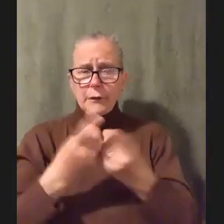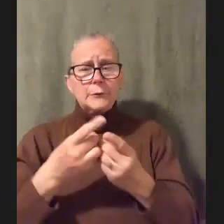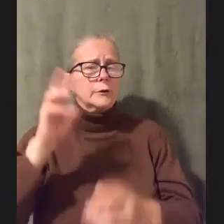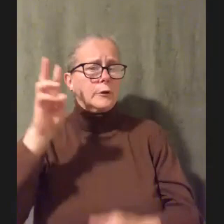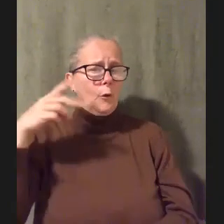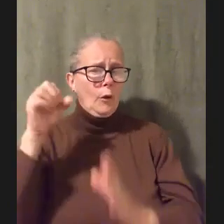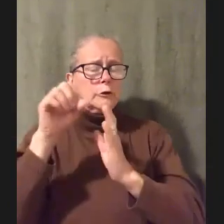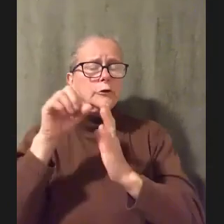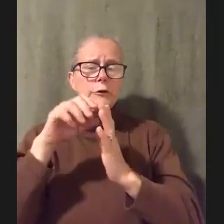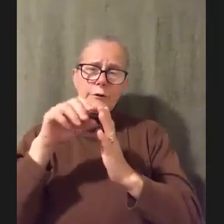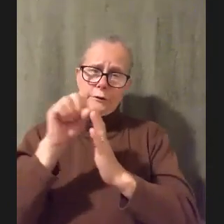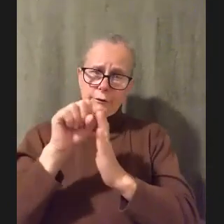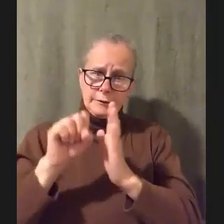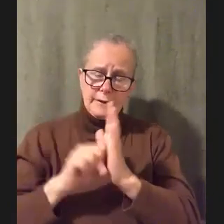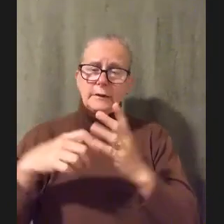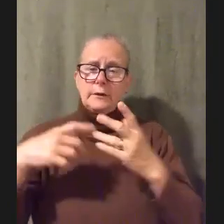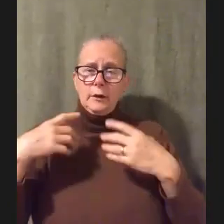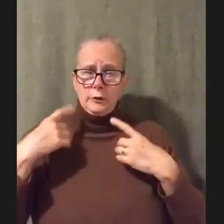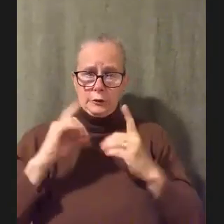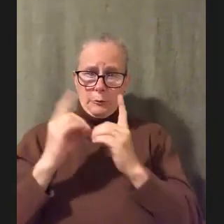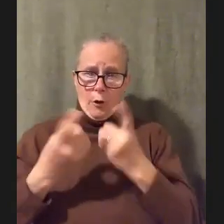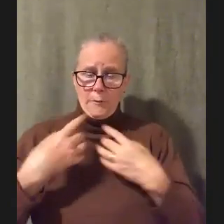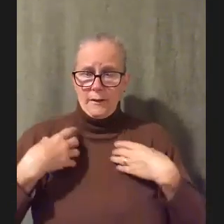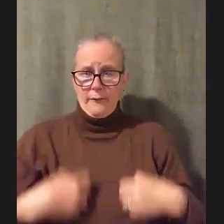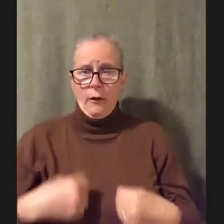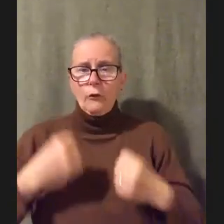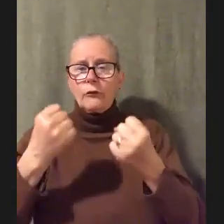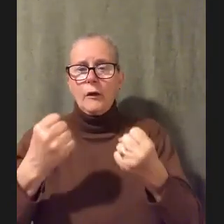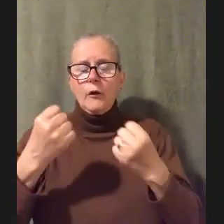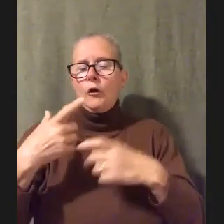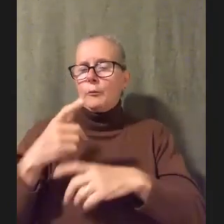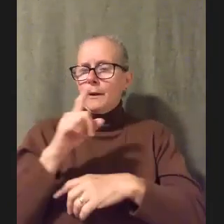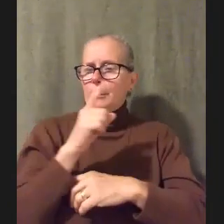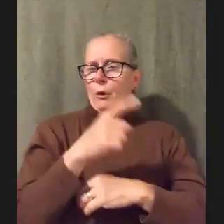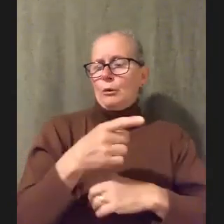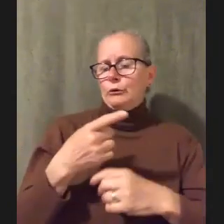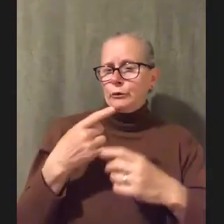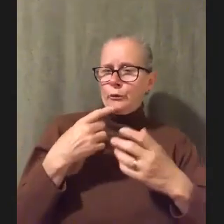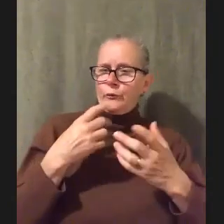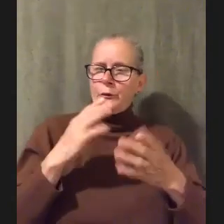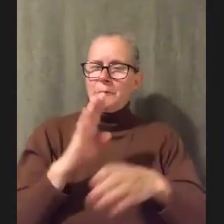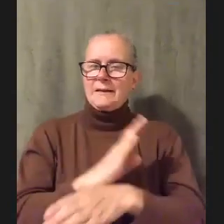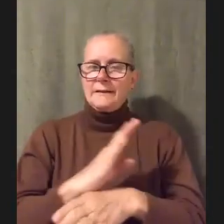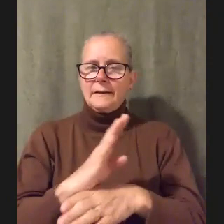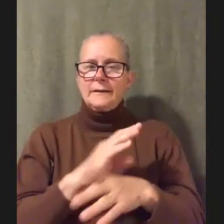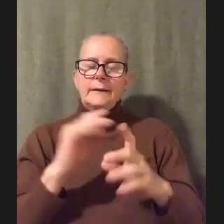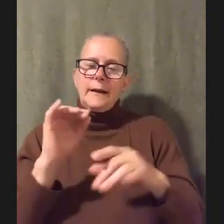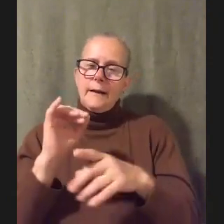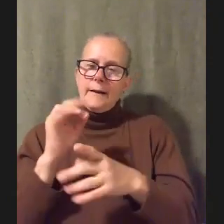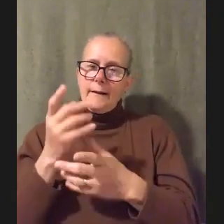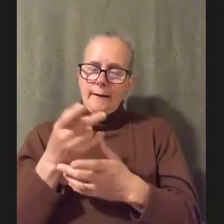Health website, go to your businesses or industries,